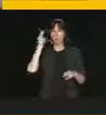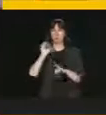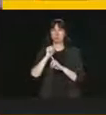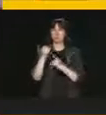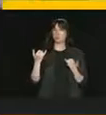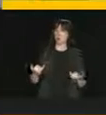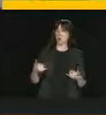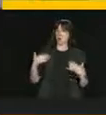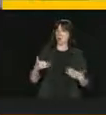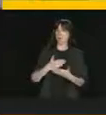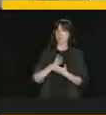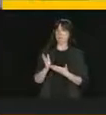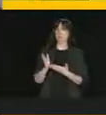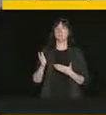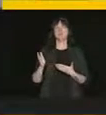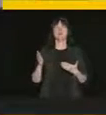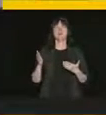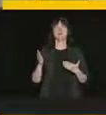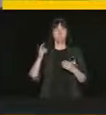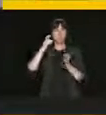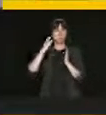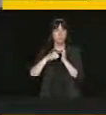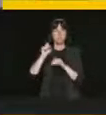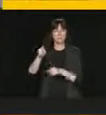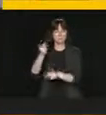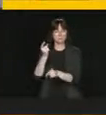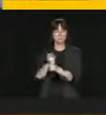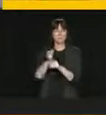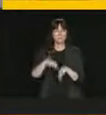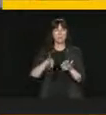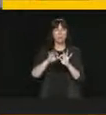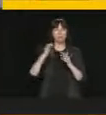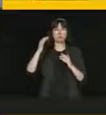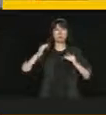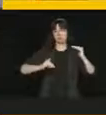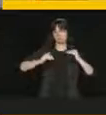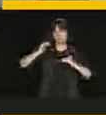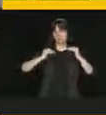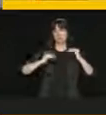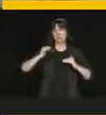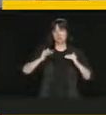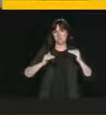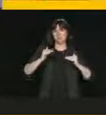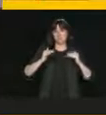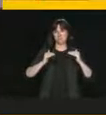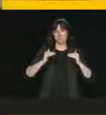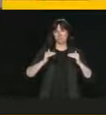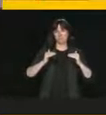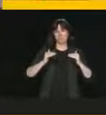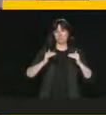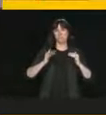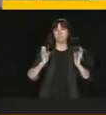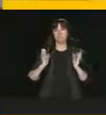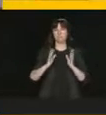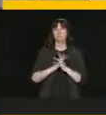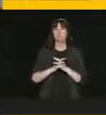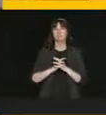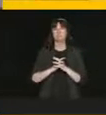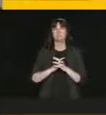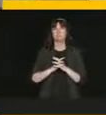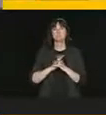one we're in now, we also recognize that there needs to be a proper balance between some